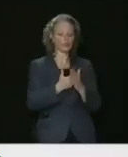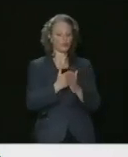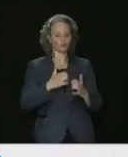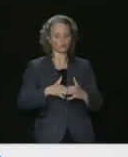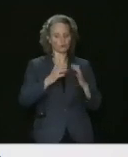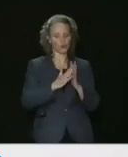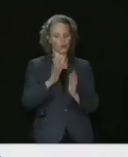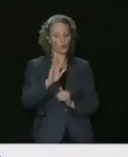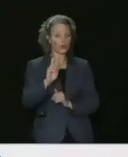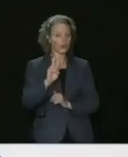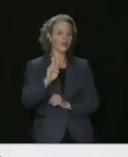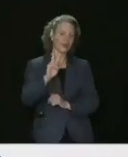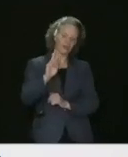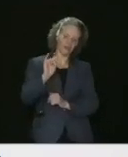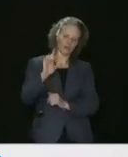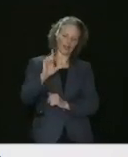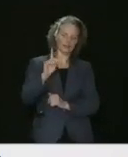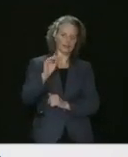And